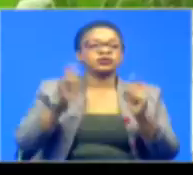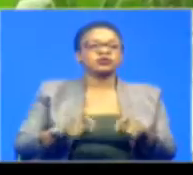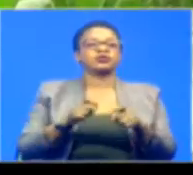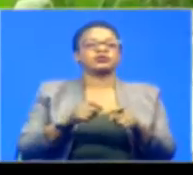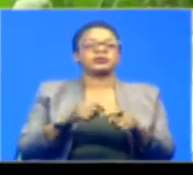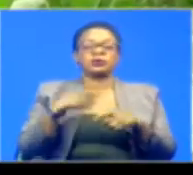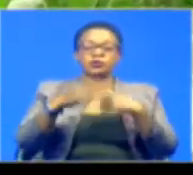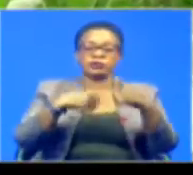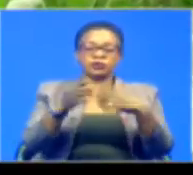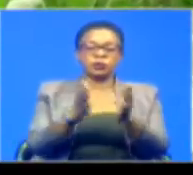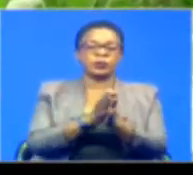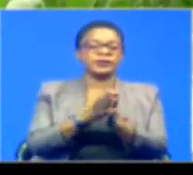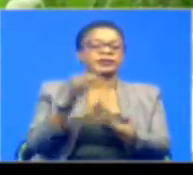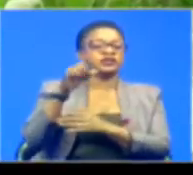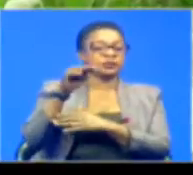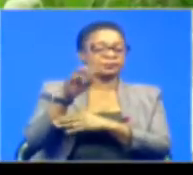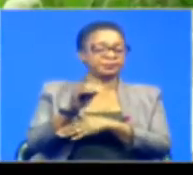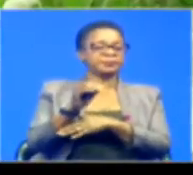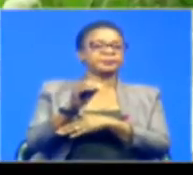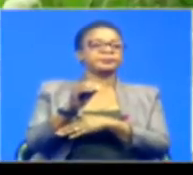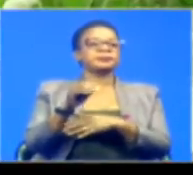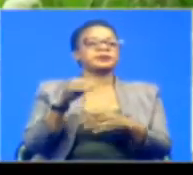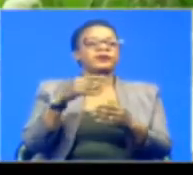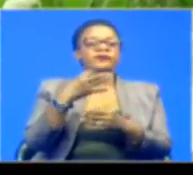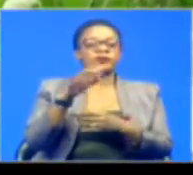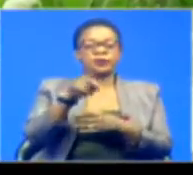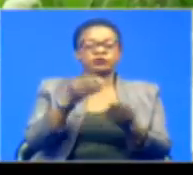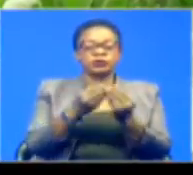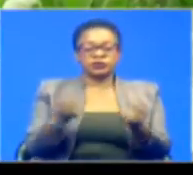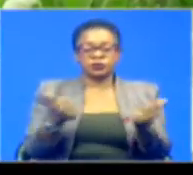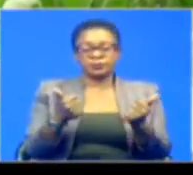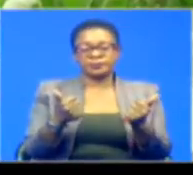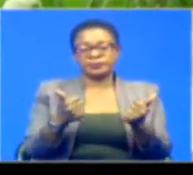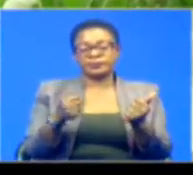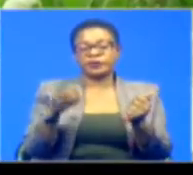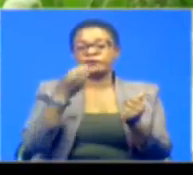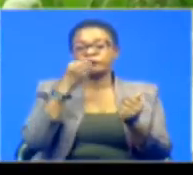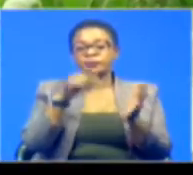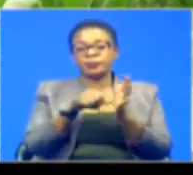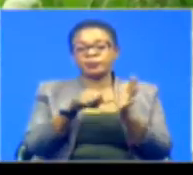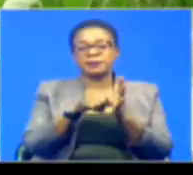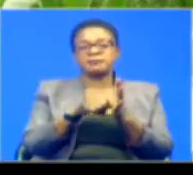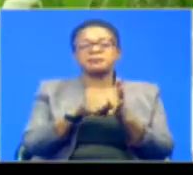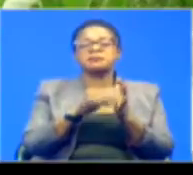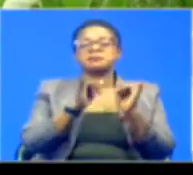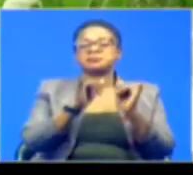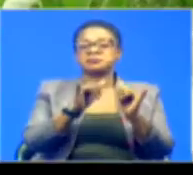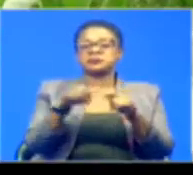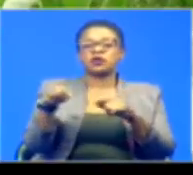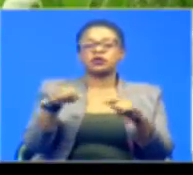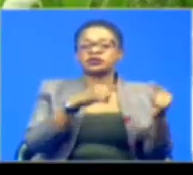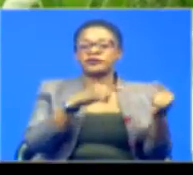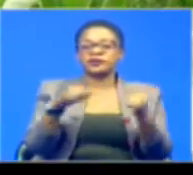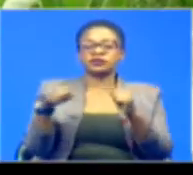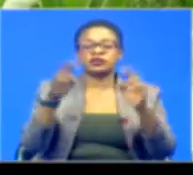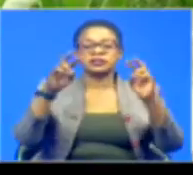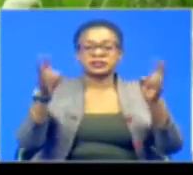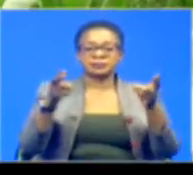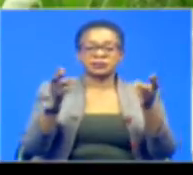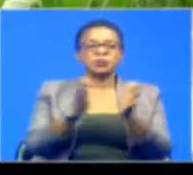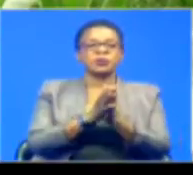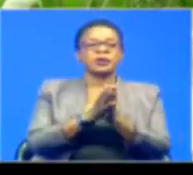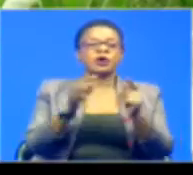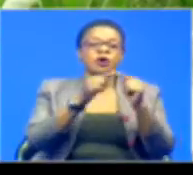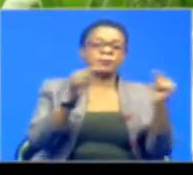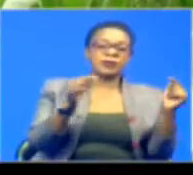of genetically modified crops in order to address food shortages still remains a controversial subject, with proponents and